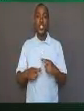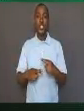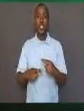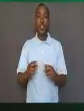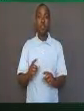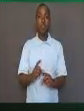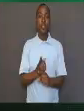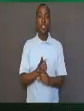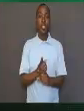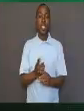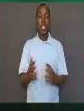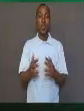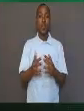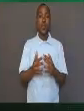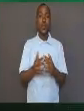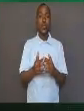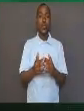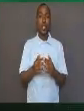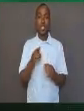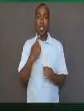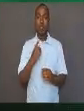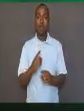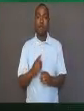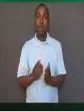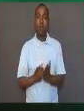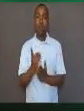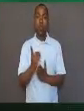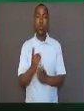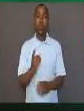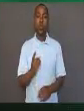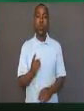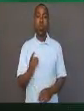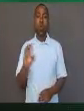including reactions that form collagen.